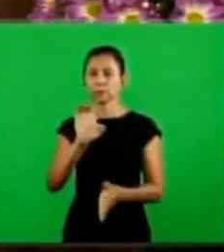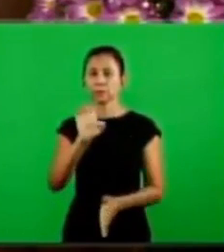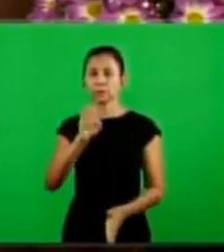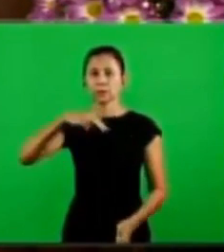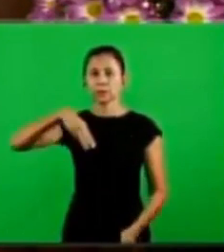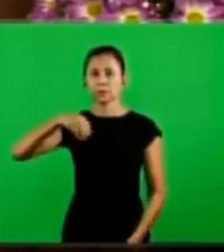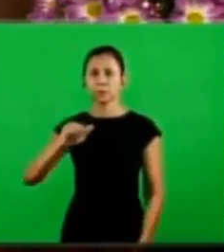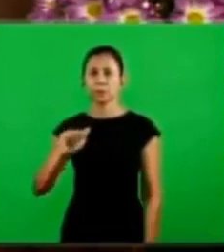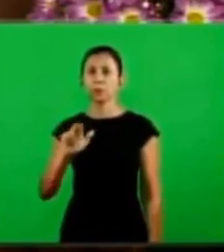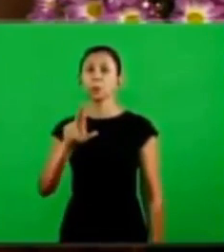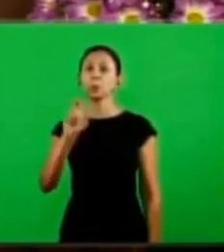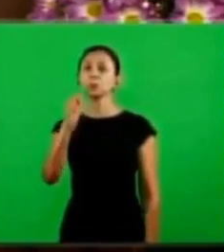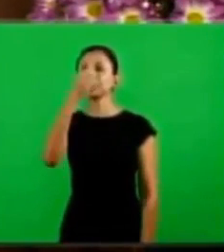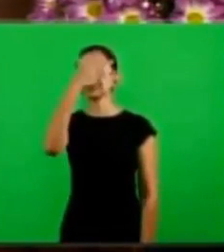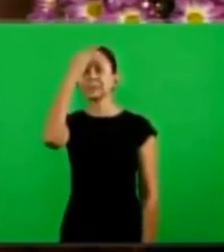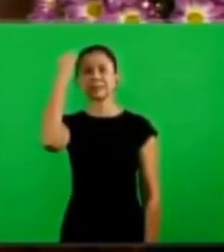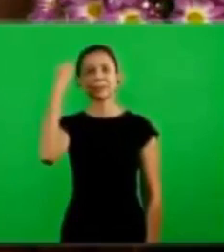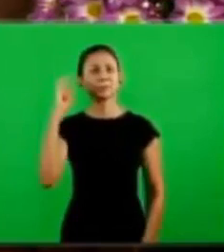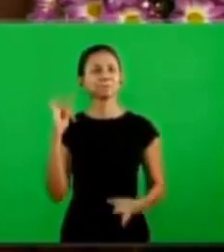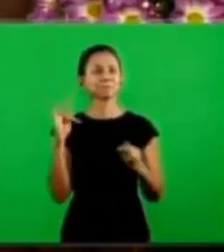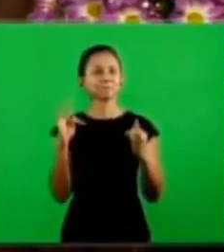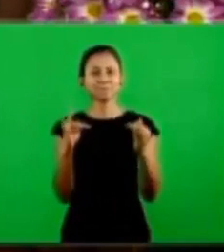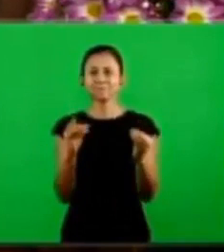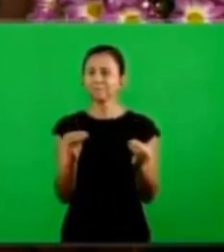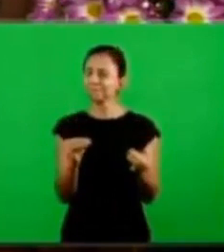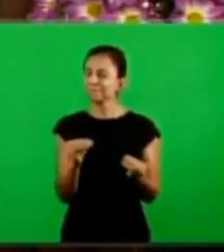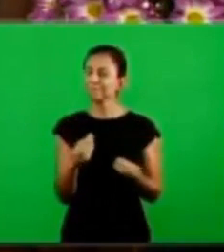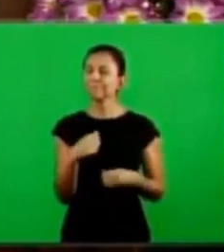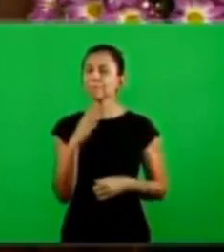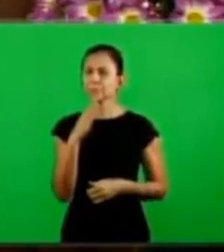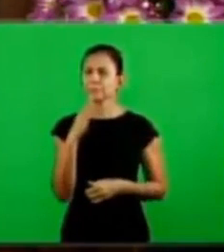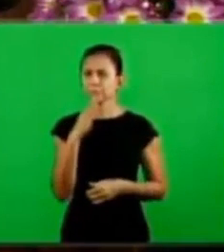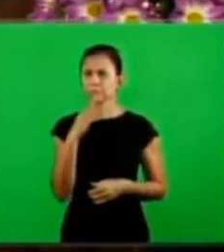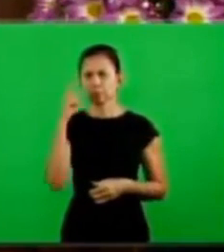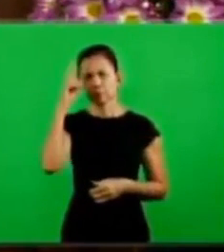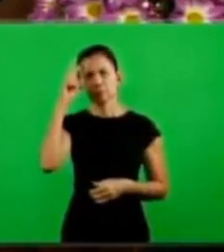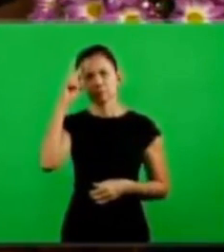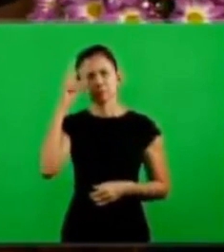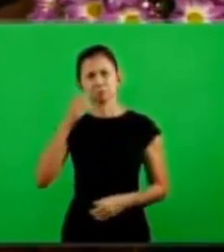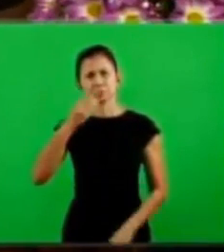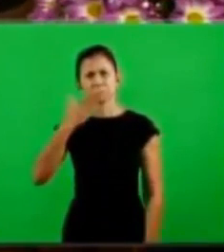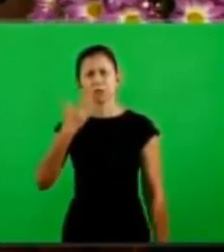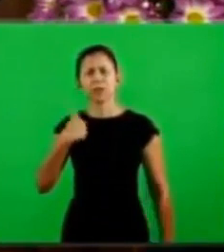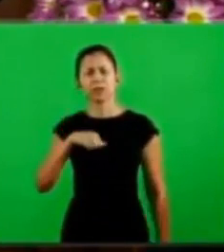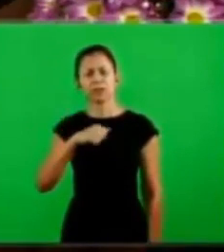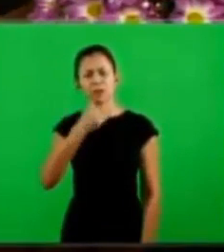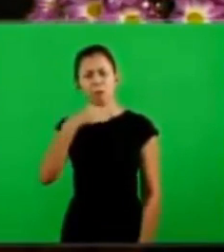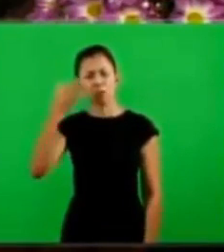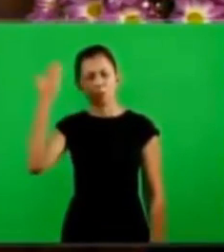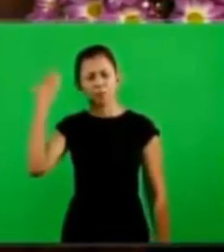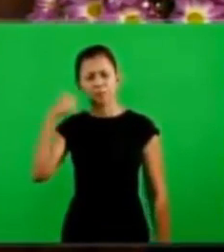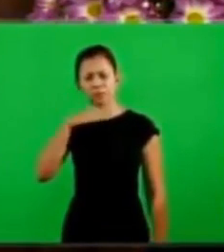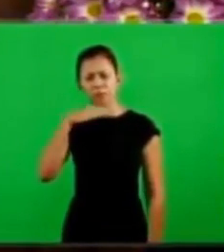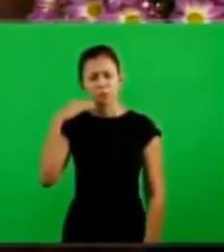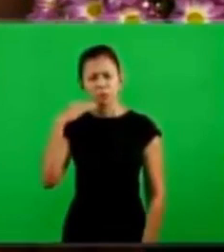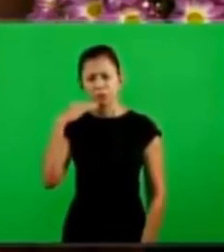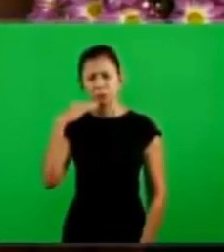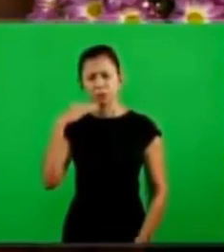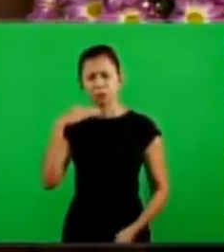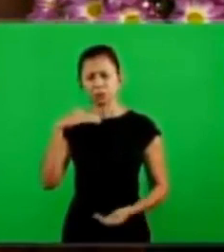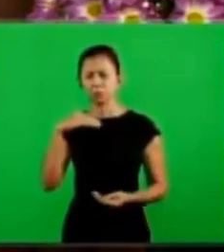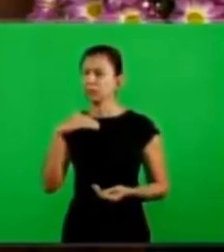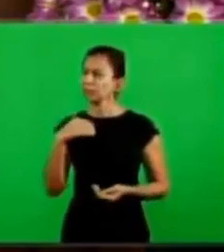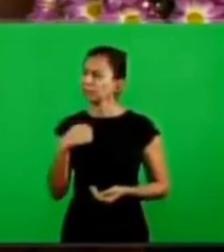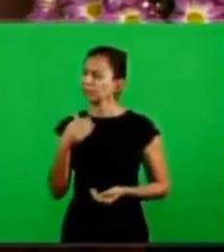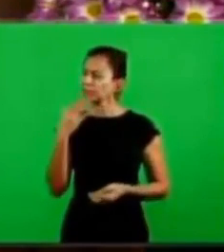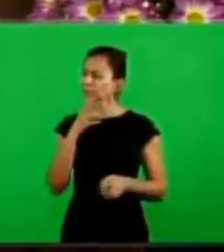Emmaus, they already forgot everything. The history, they remember